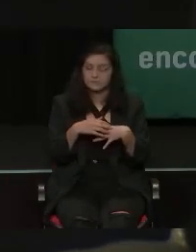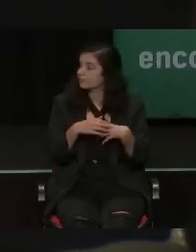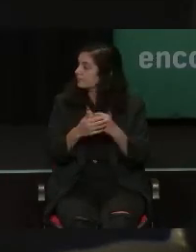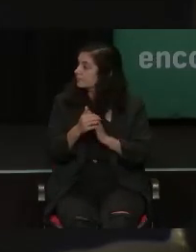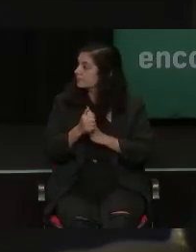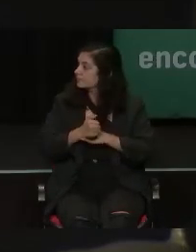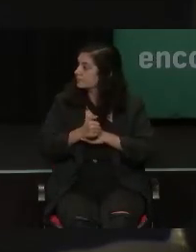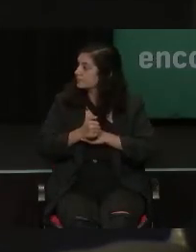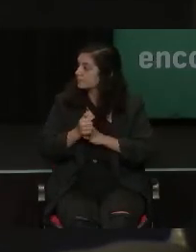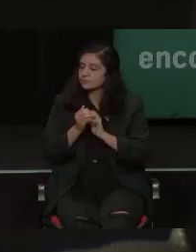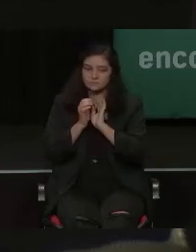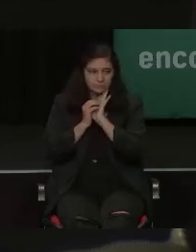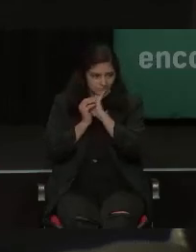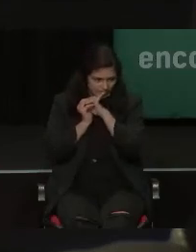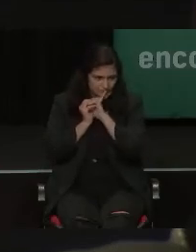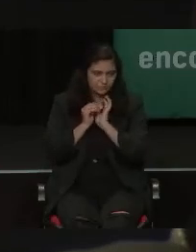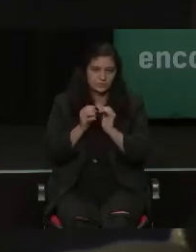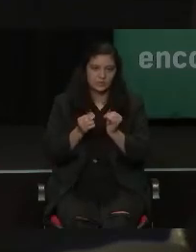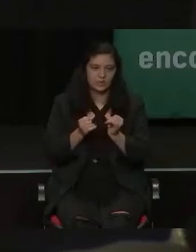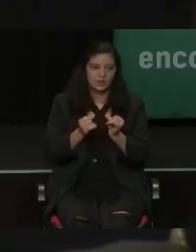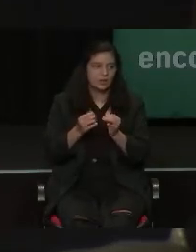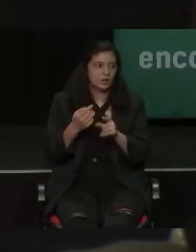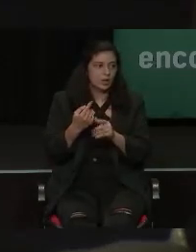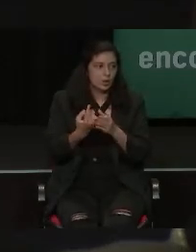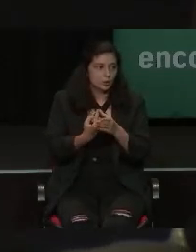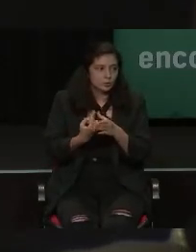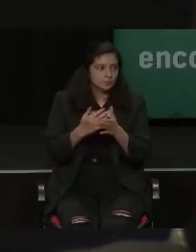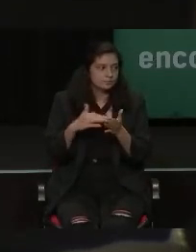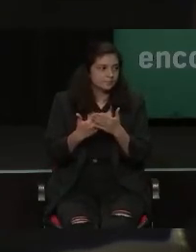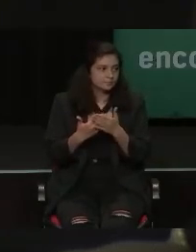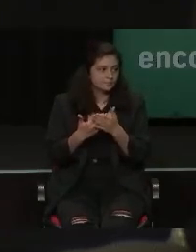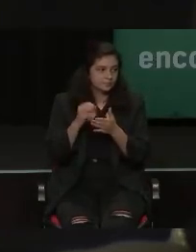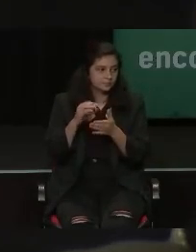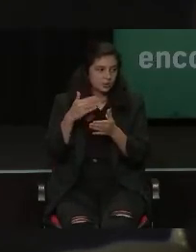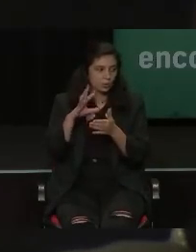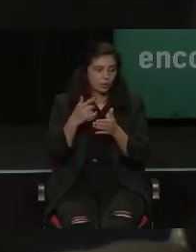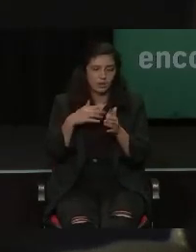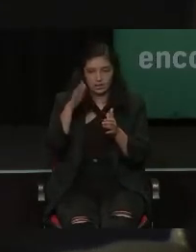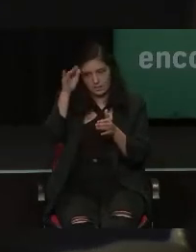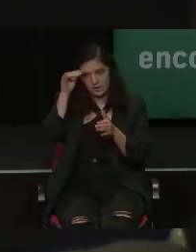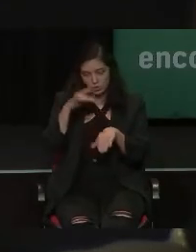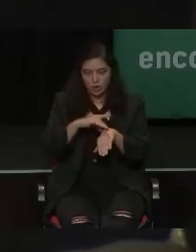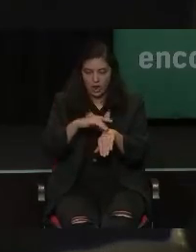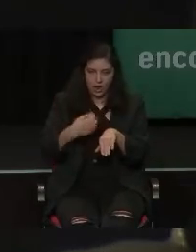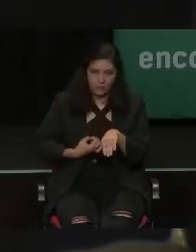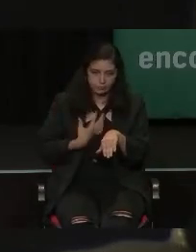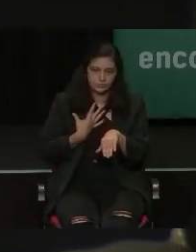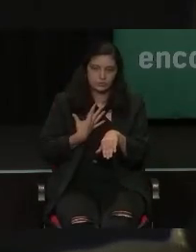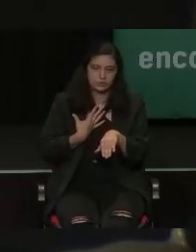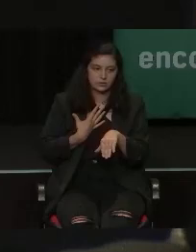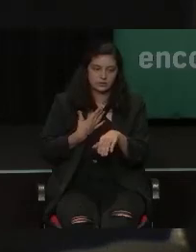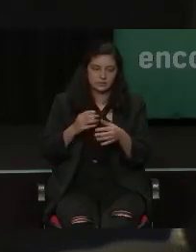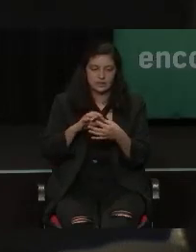Therefore, the selection of a use in a certain division, when animals are